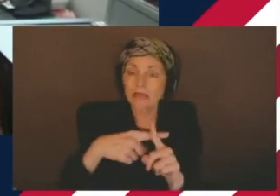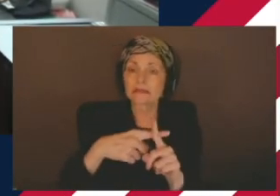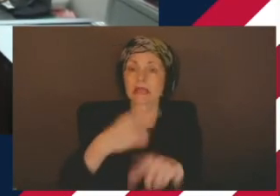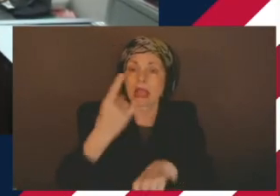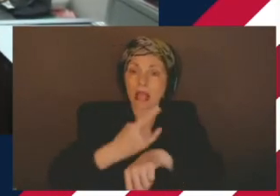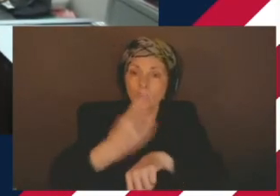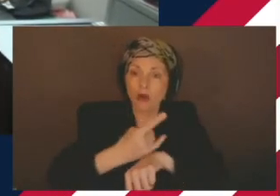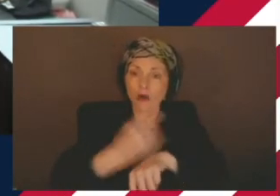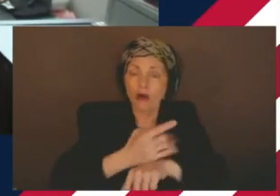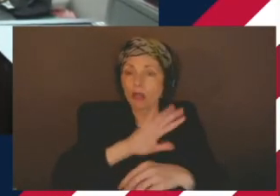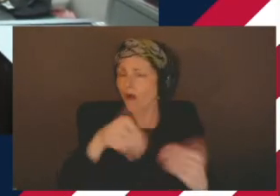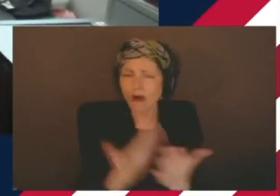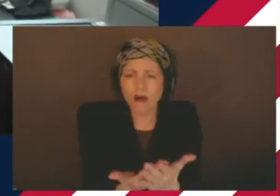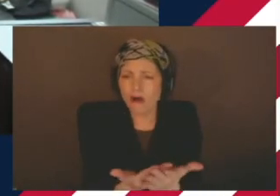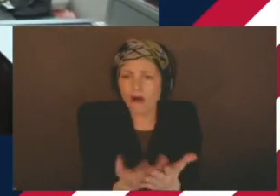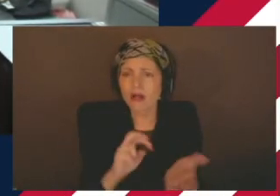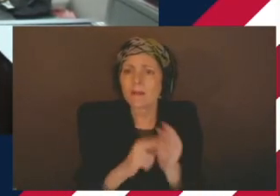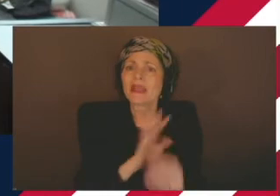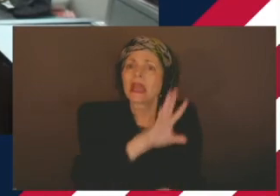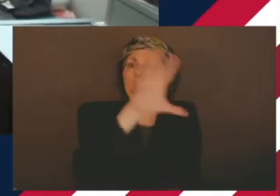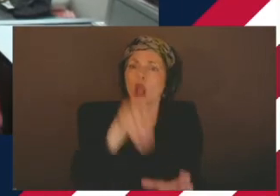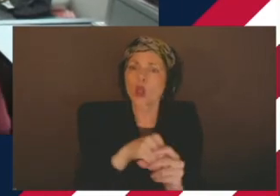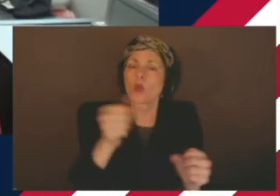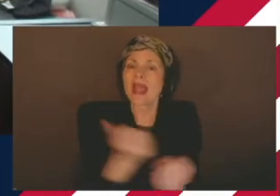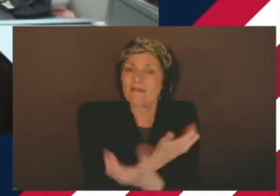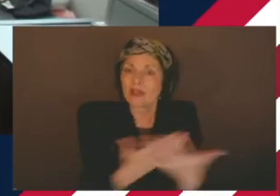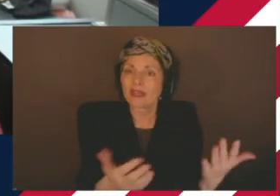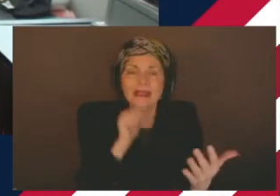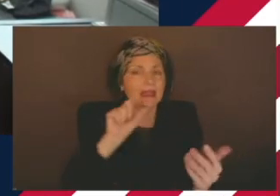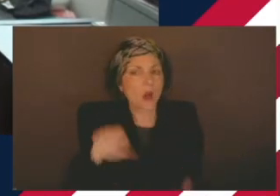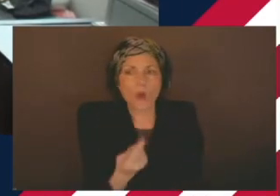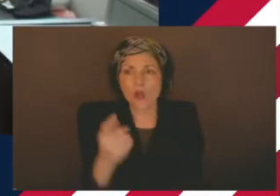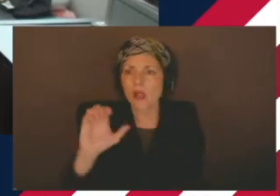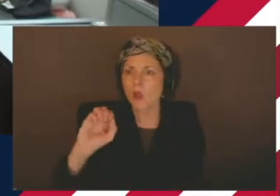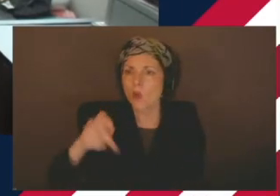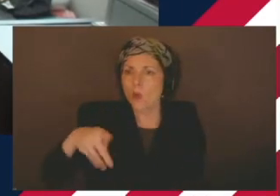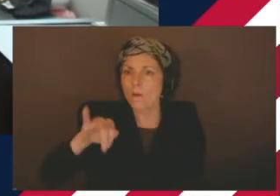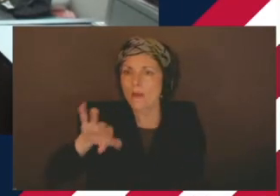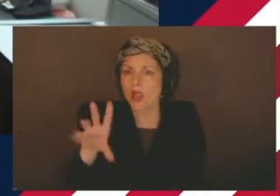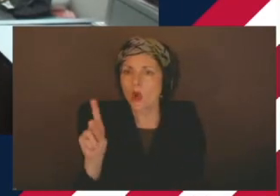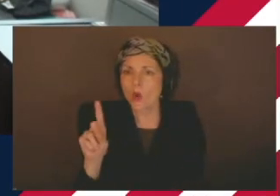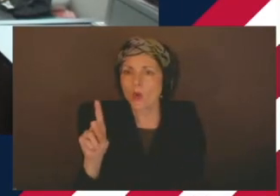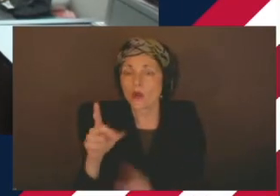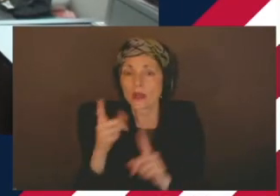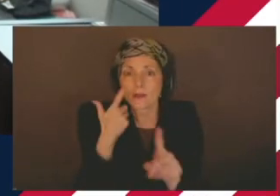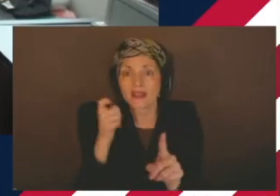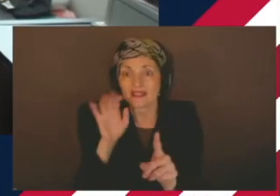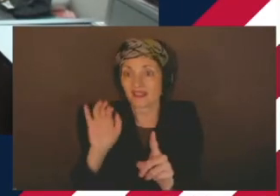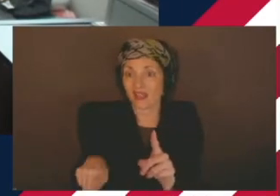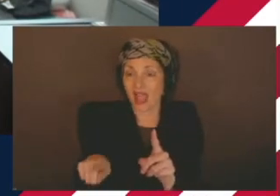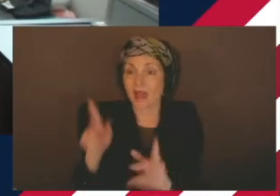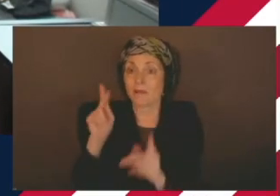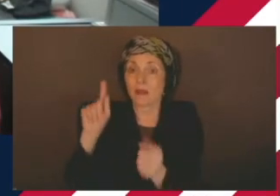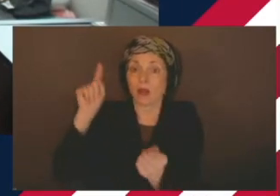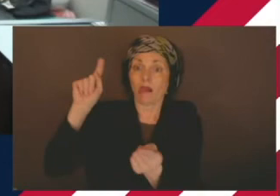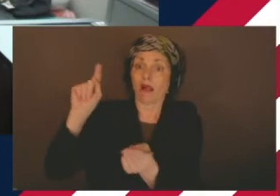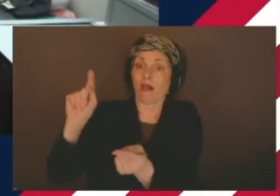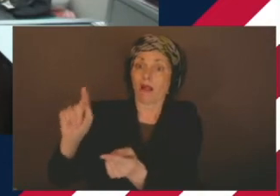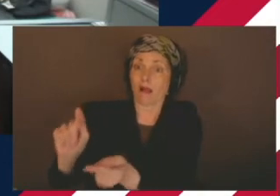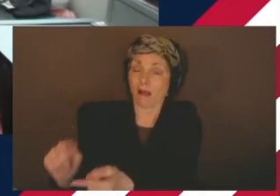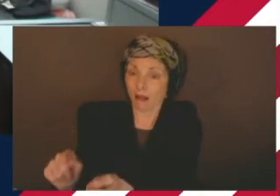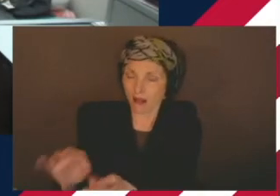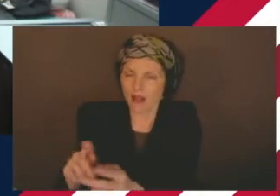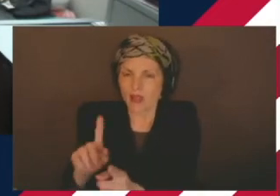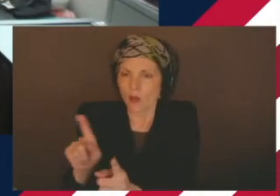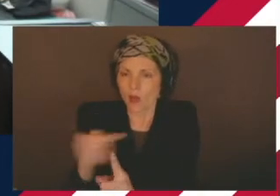all substances and not just opioids, because the next drug crisis is right around the corner if we don't address it that way.